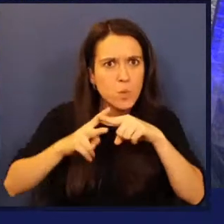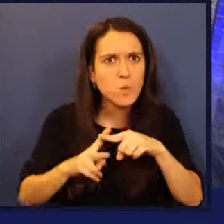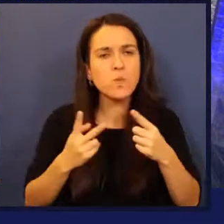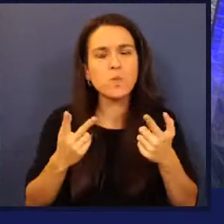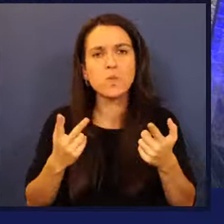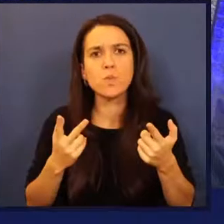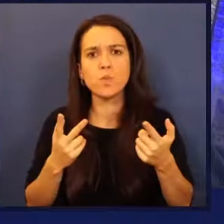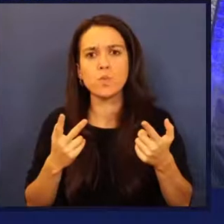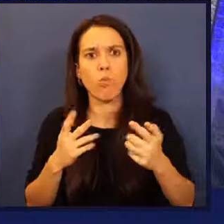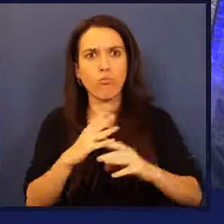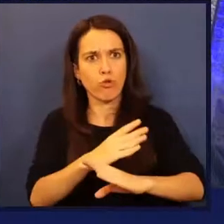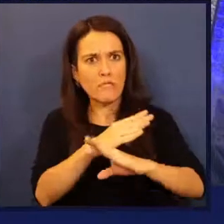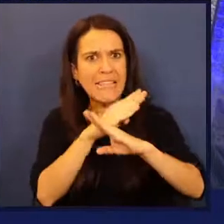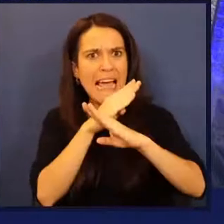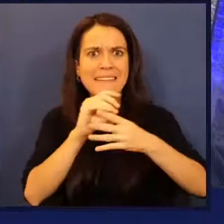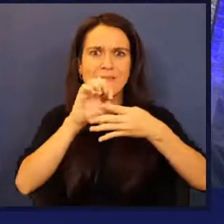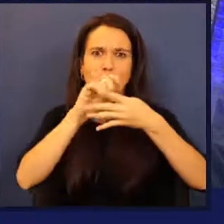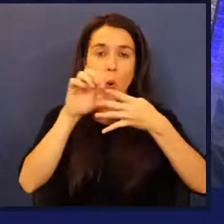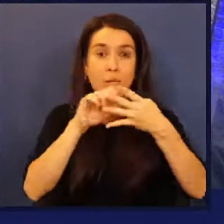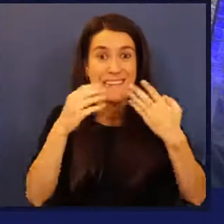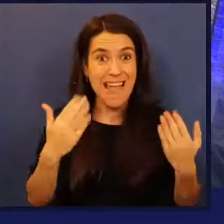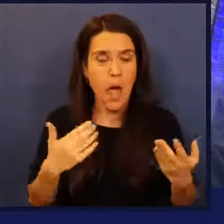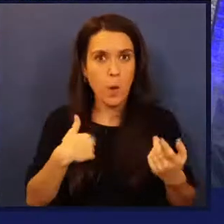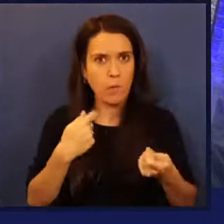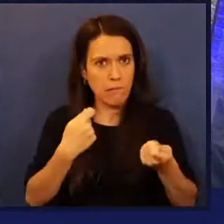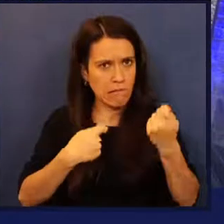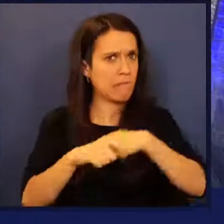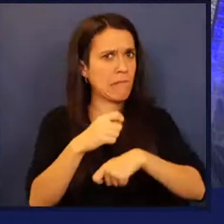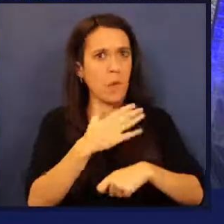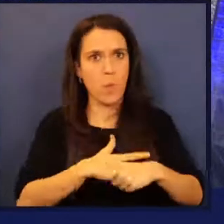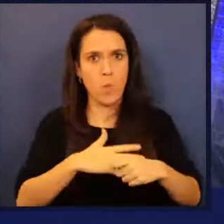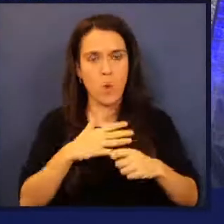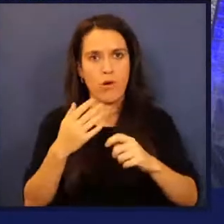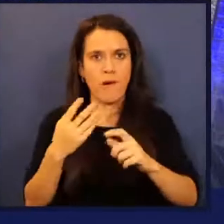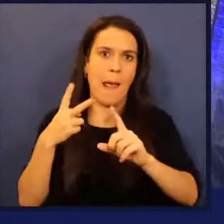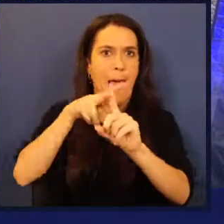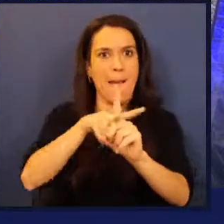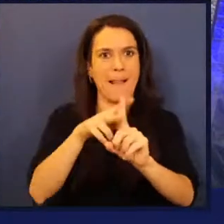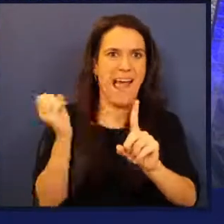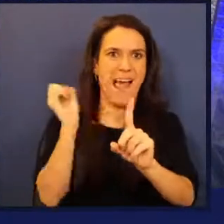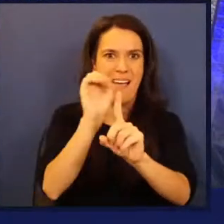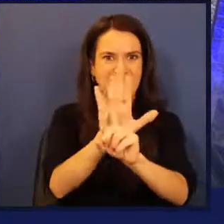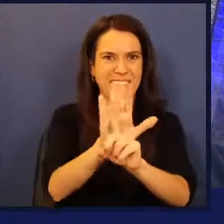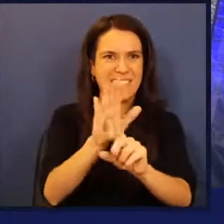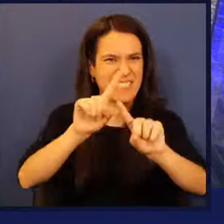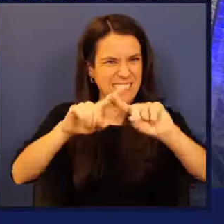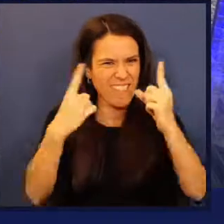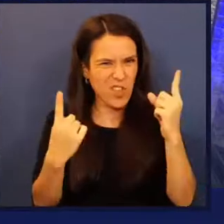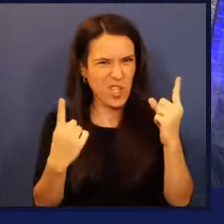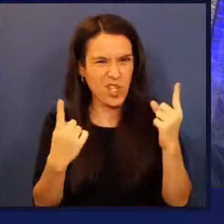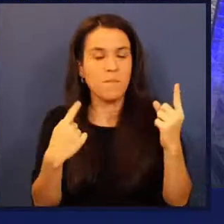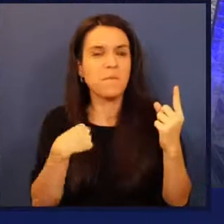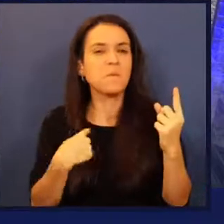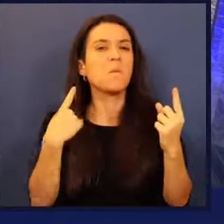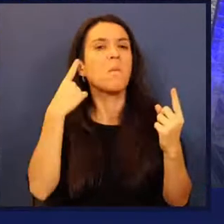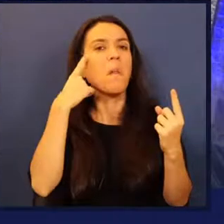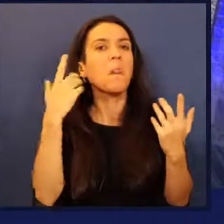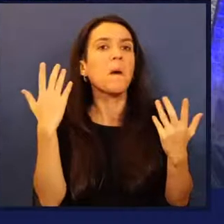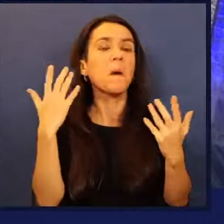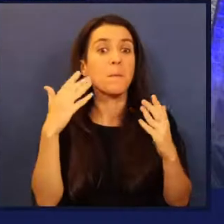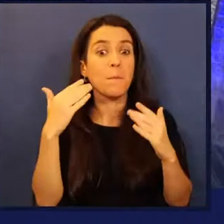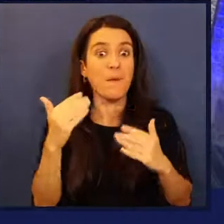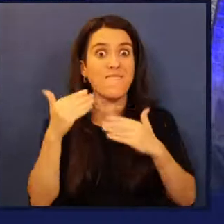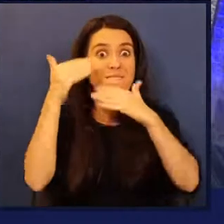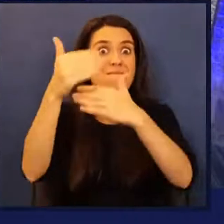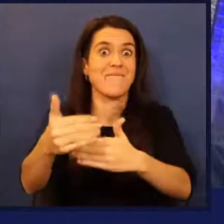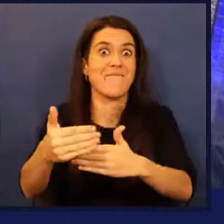of code, and now we're trying to apply them to things that have always sat in research. So I do think that in the phase of actual